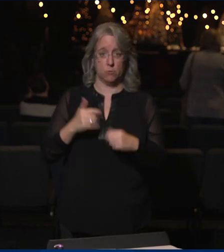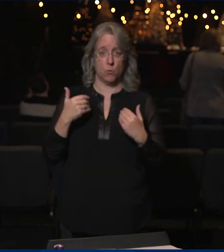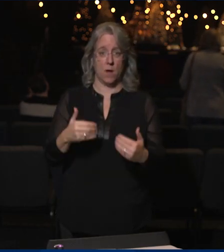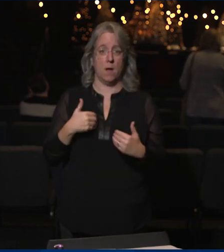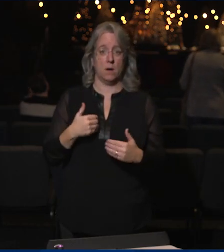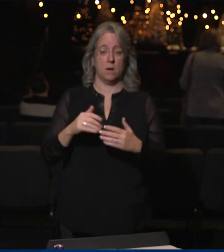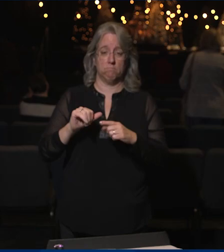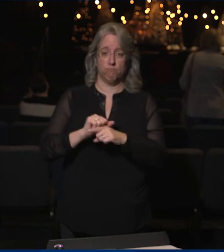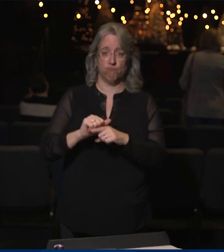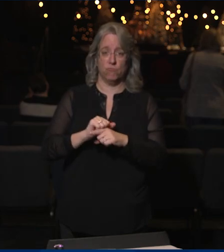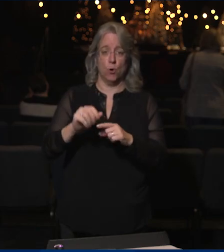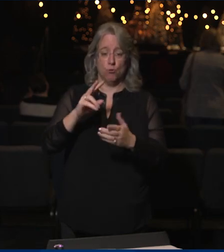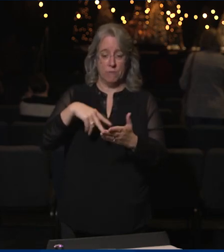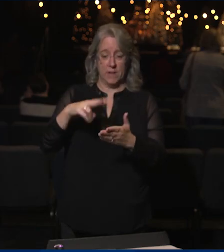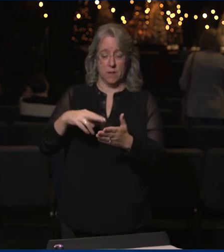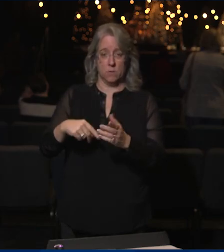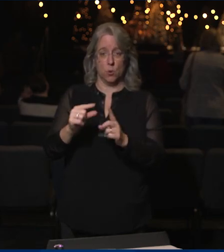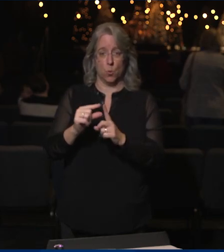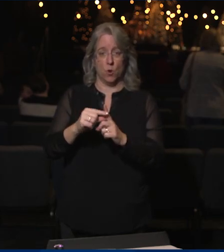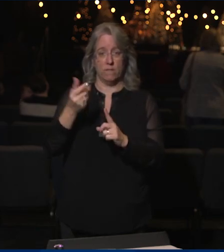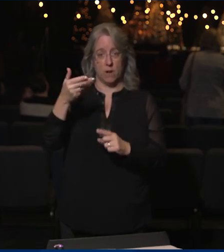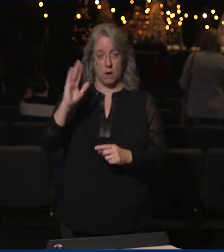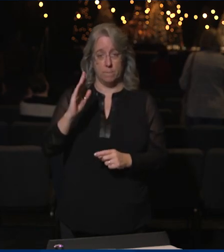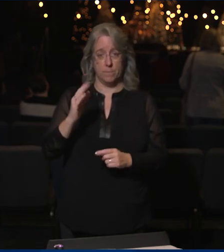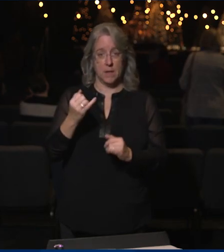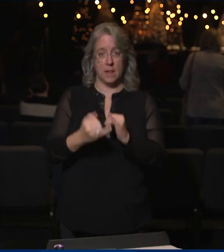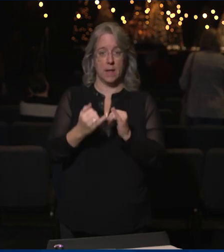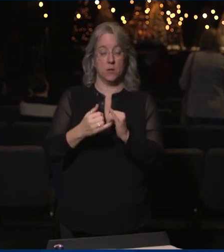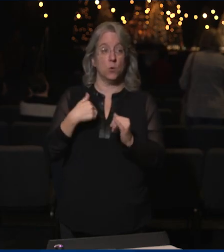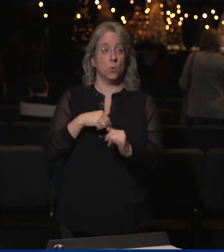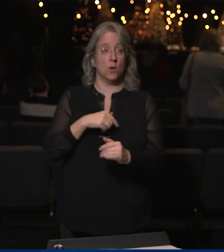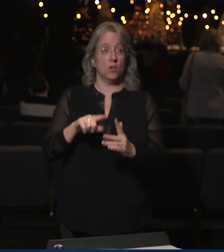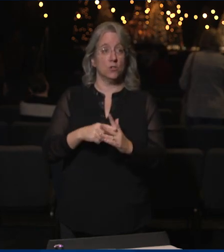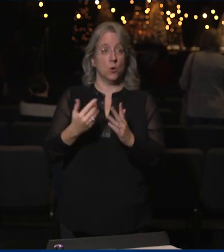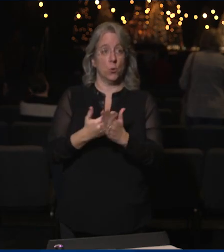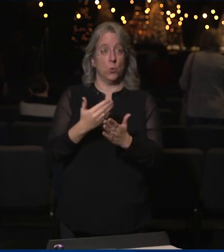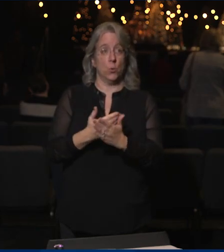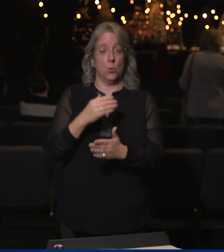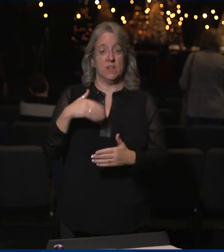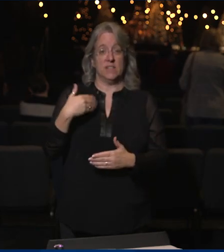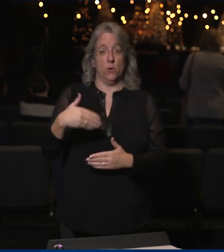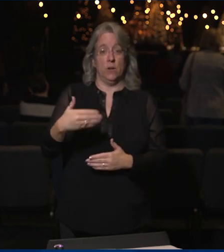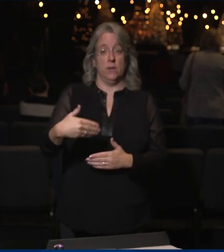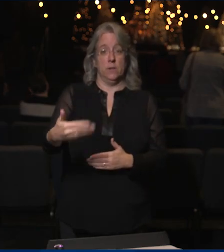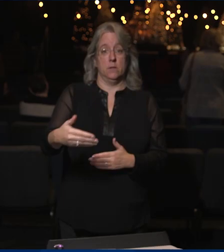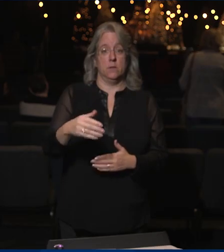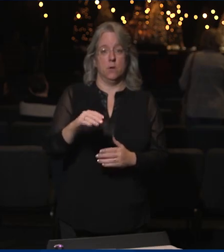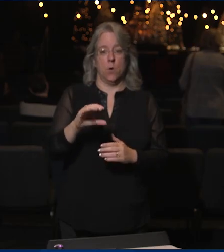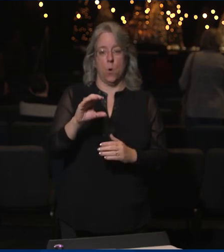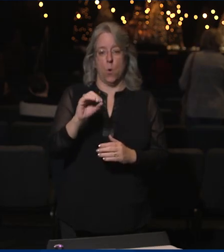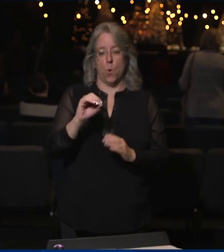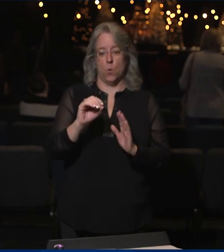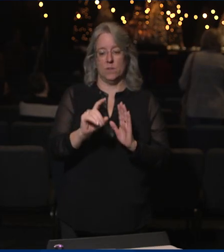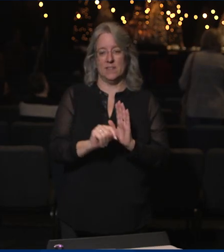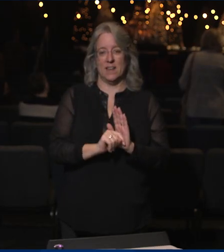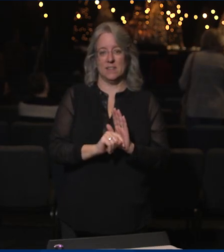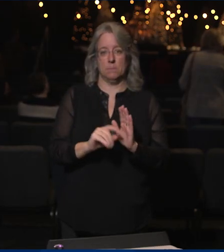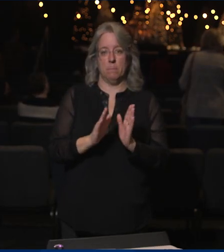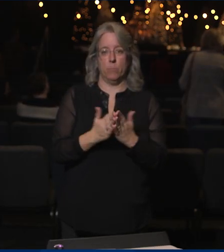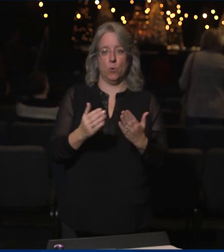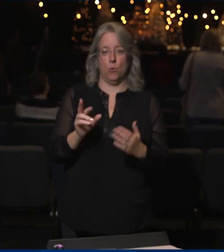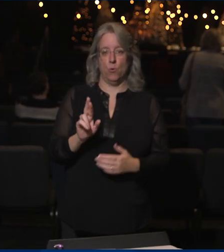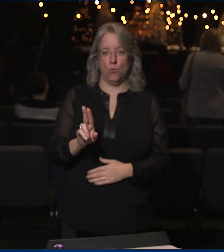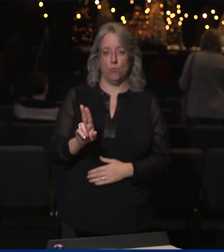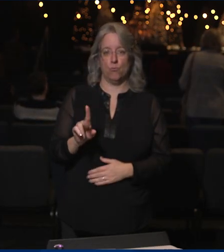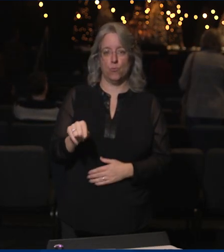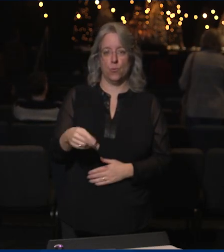encourage you to check that out. Lastly, we are starting a new sermon series next week on the Old Testament book of Ruth. It's all about redemption. So